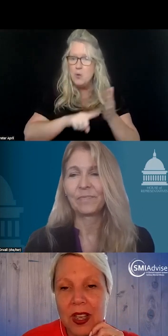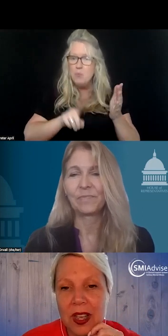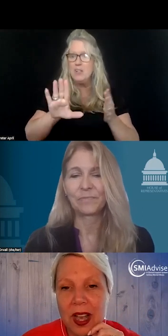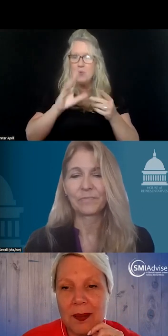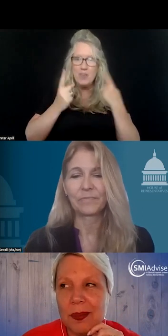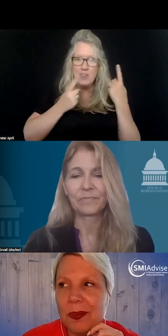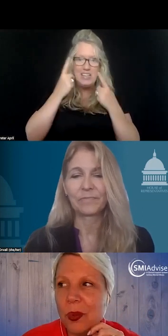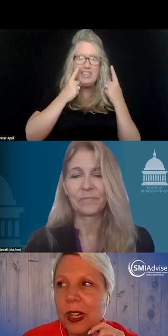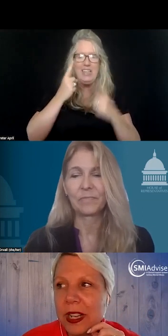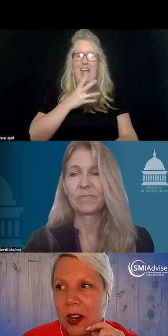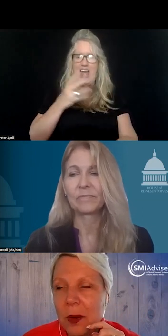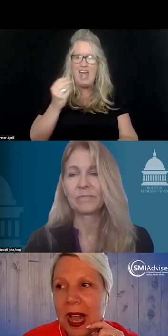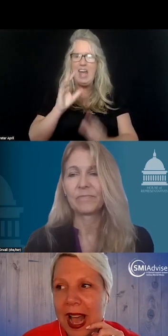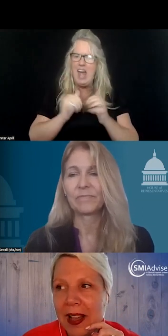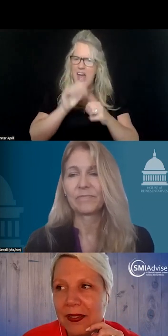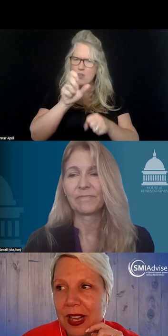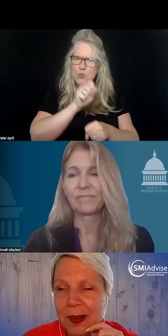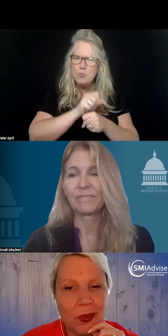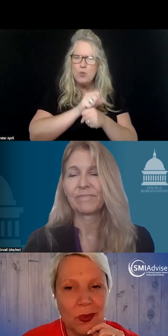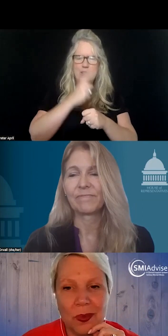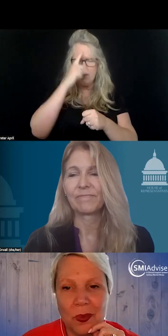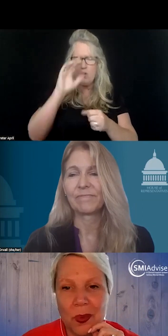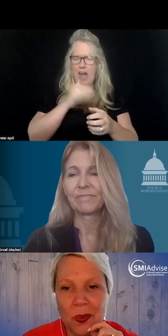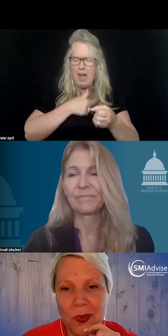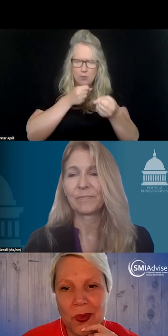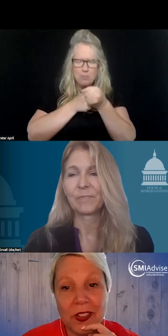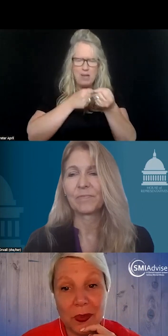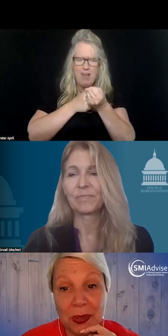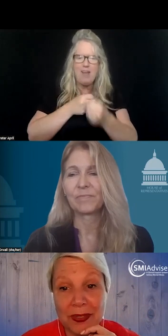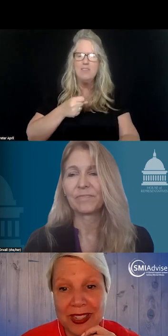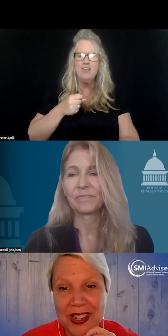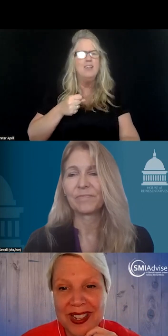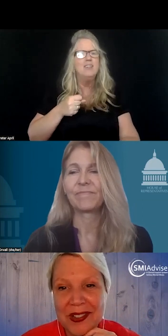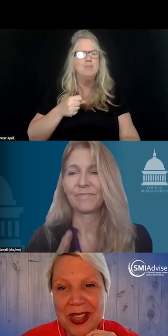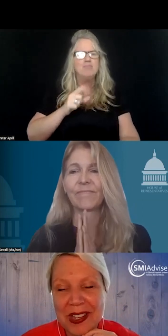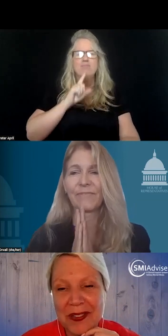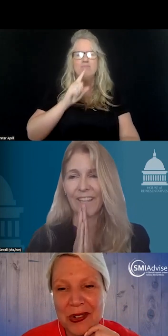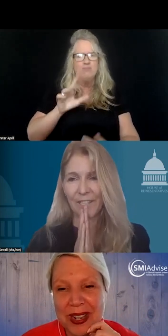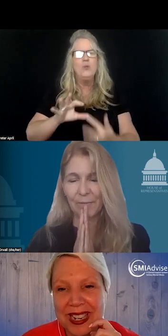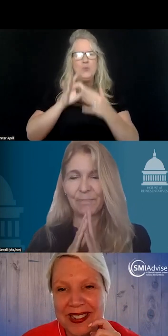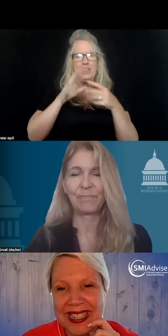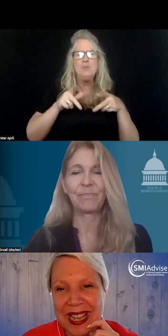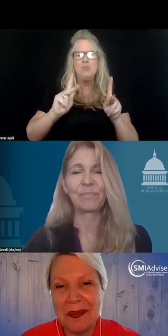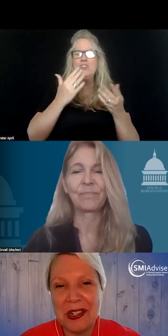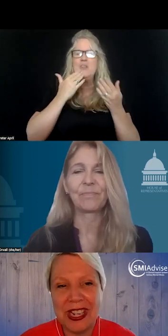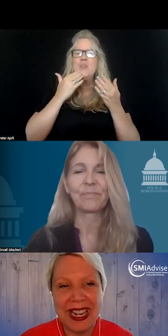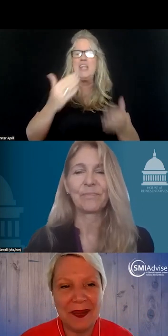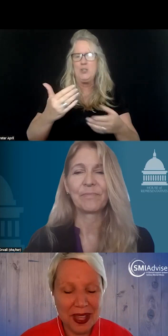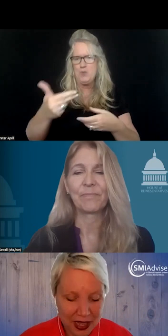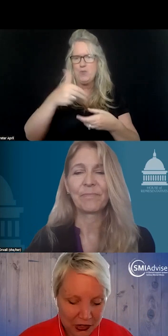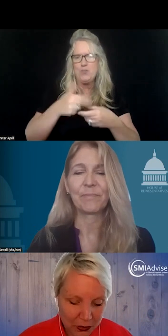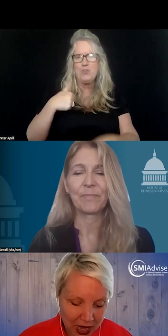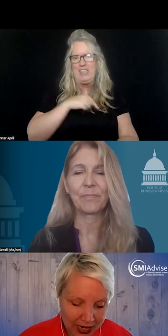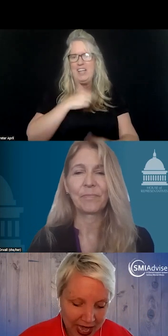you're working on our behalf. It's a real privilege. So thank you for joining us today. Appreciate